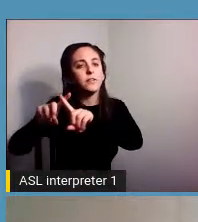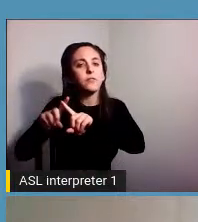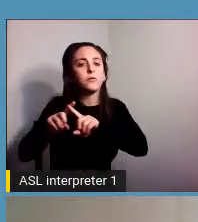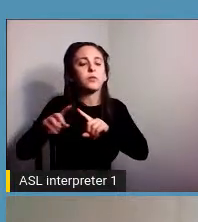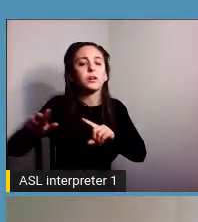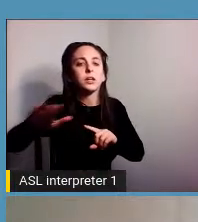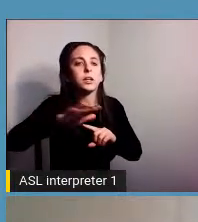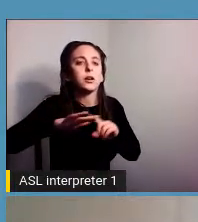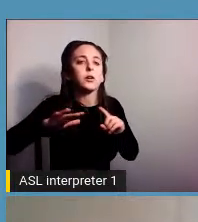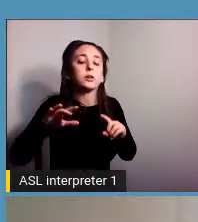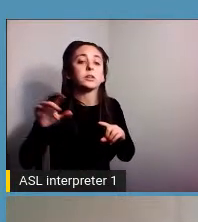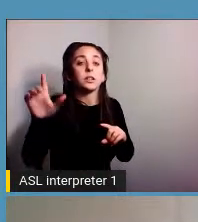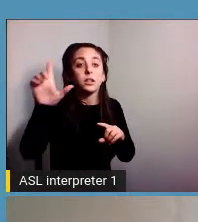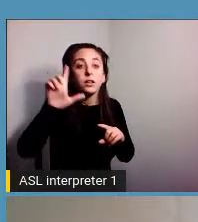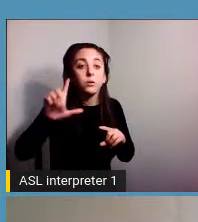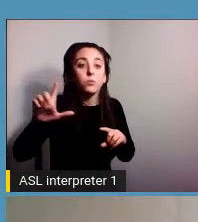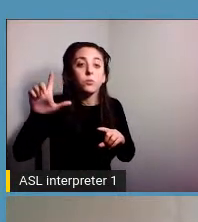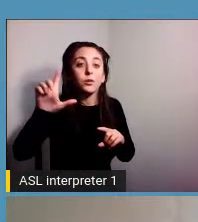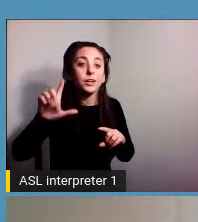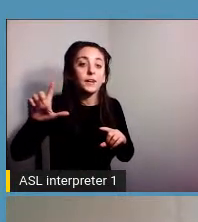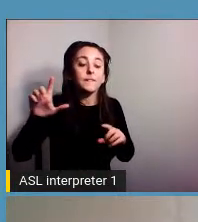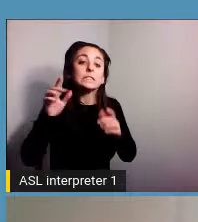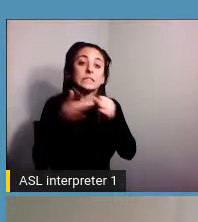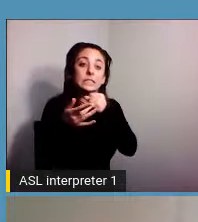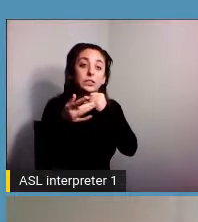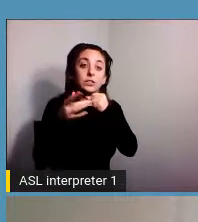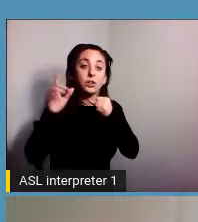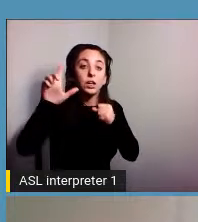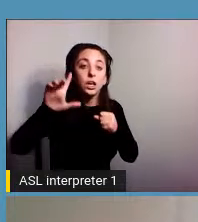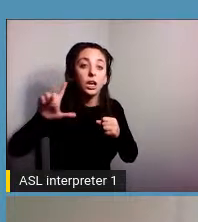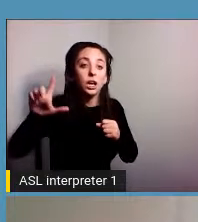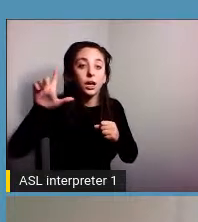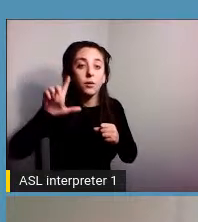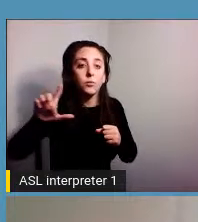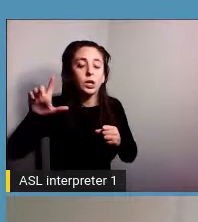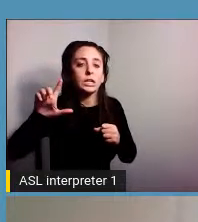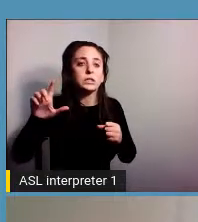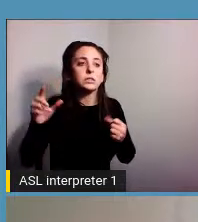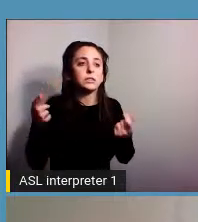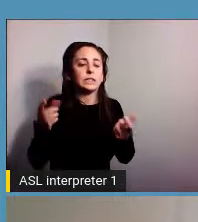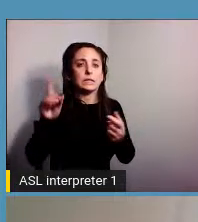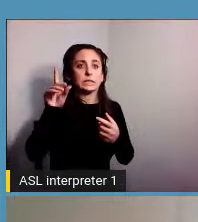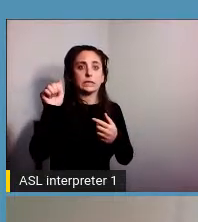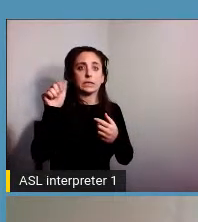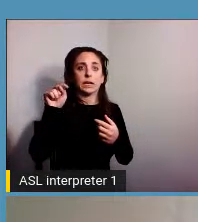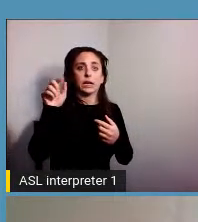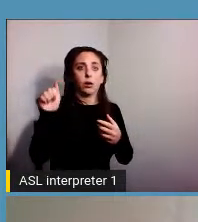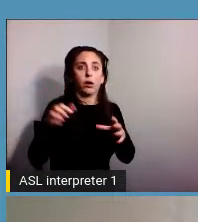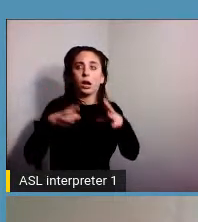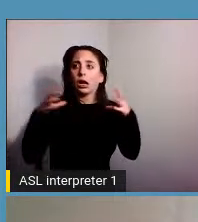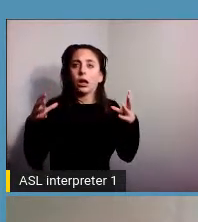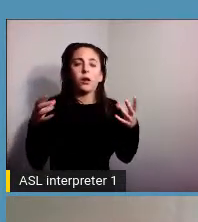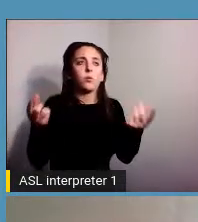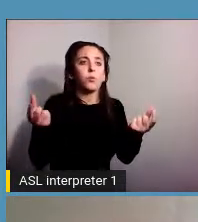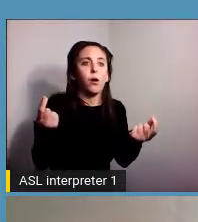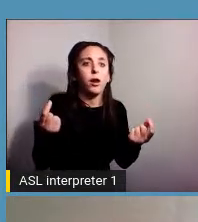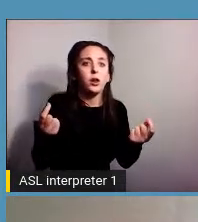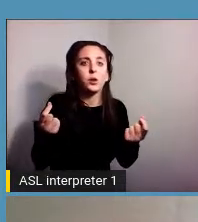are really freaking out, the digital librarians of the world are freaking out about what to do with all this data and how to manage it because,